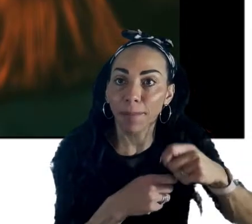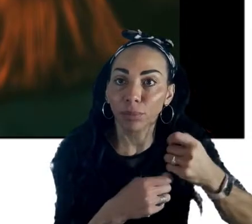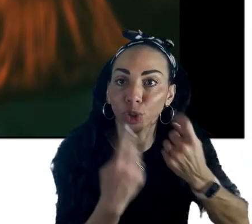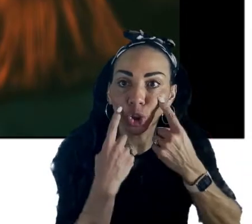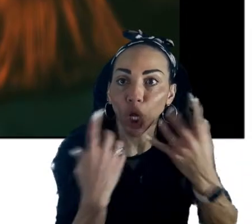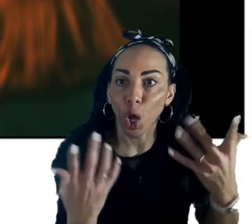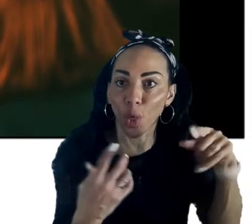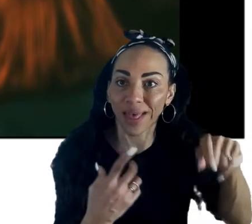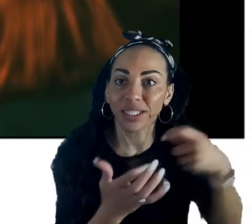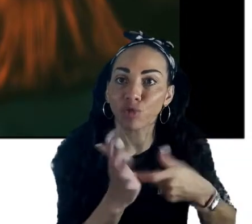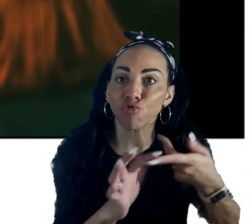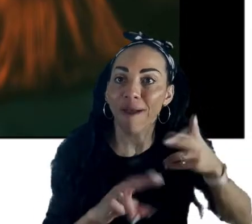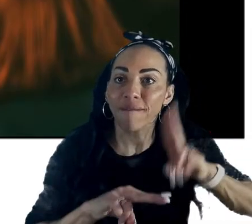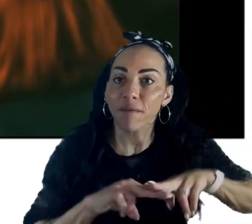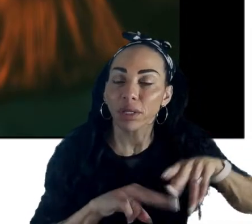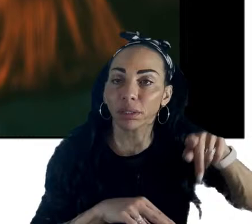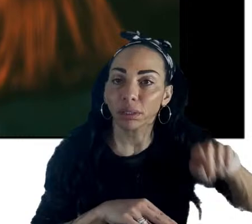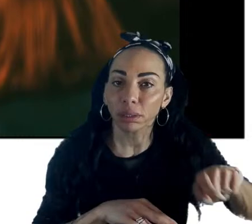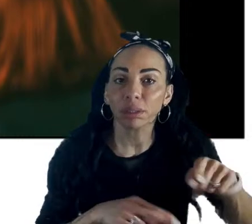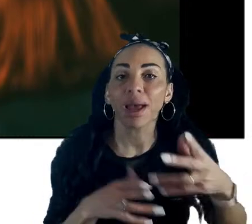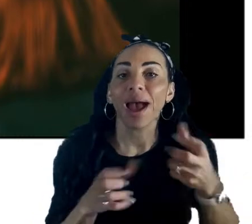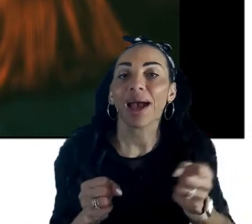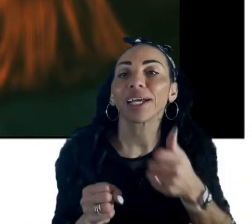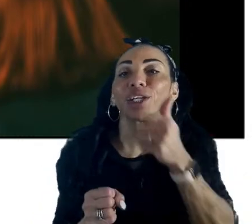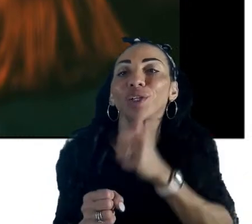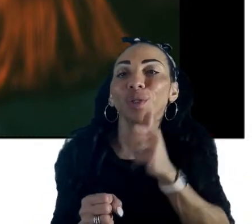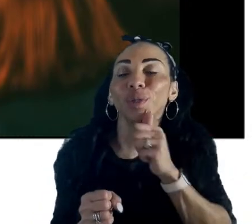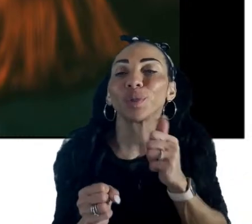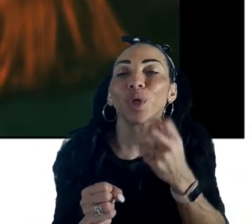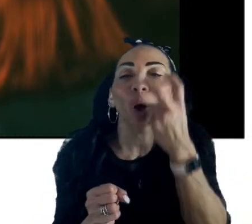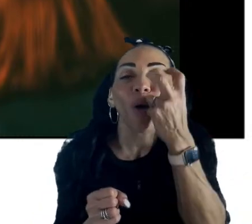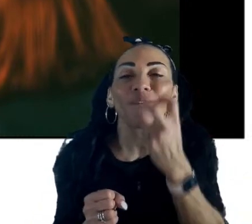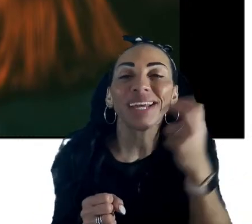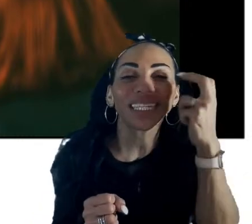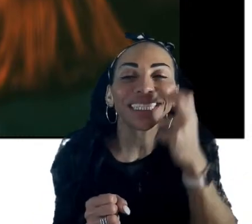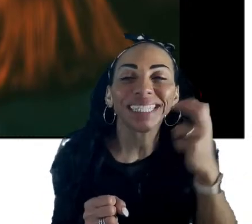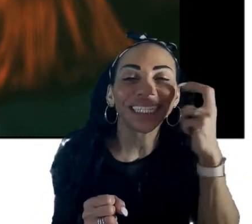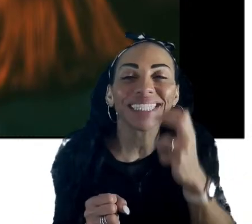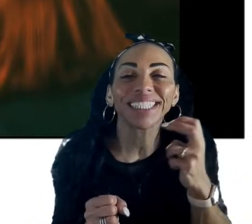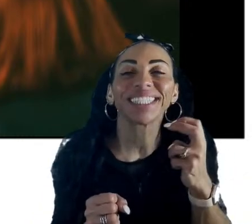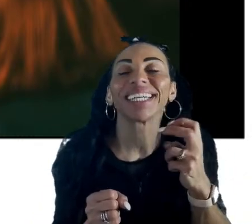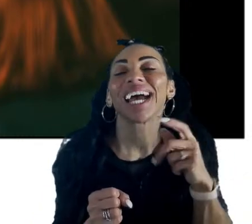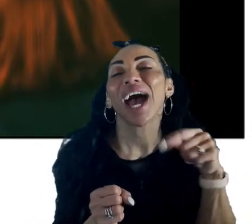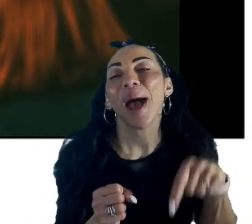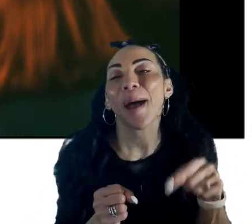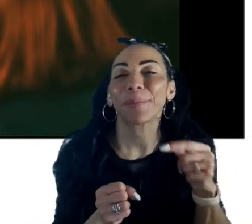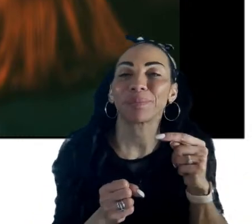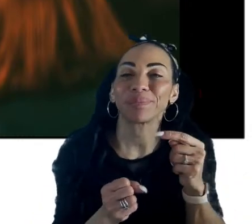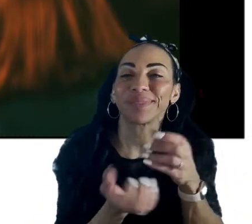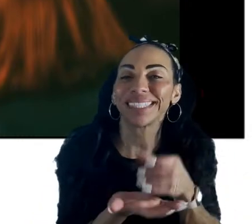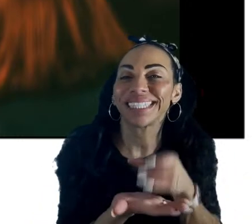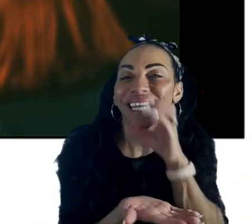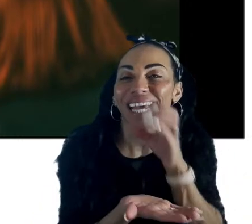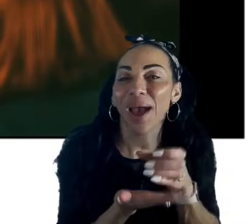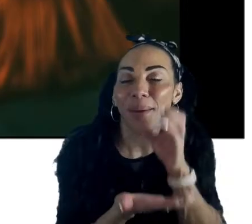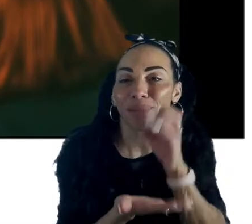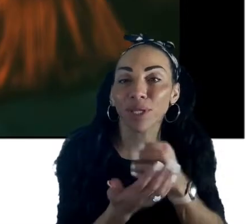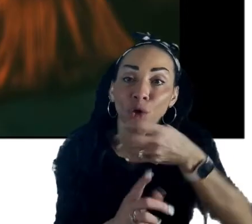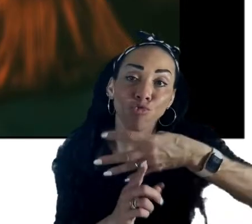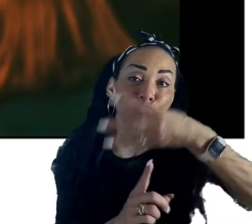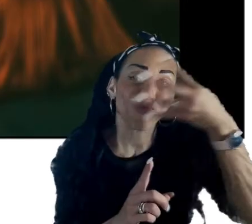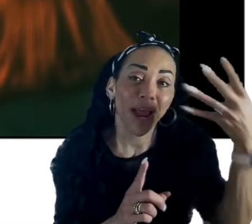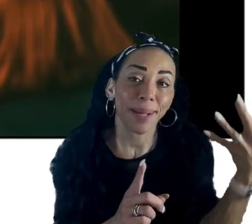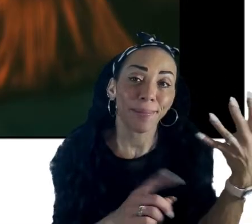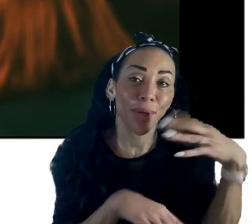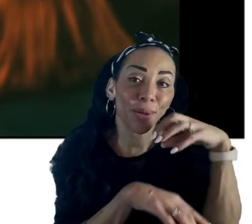parties, there's always these vintage teacups. There's often rainbow cake. The guests listen and reflect and